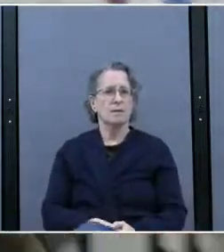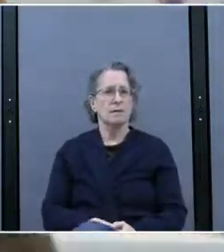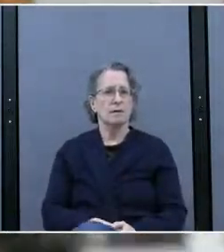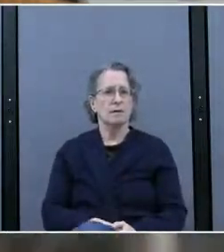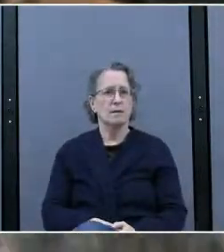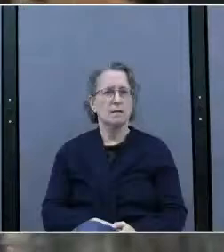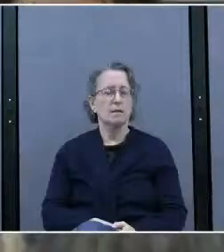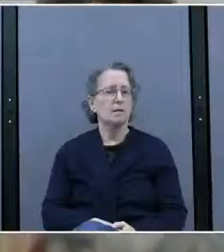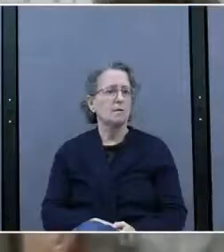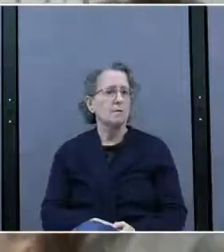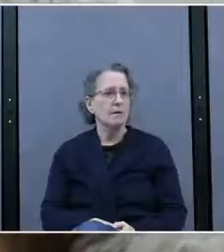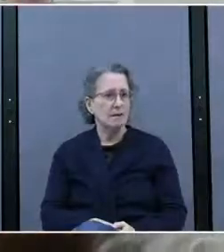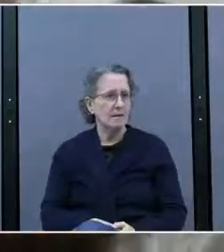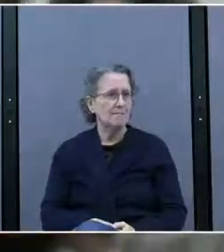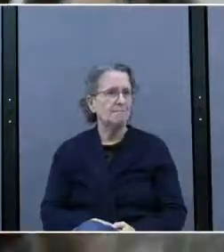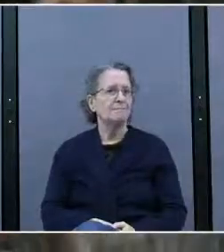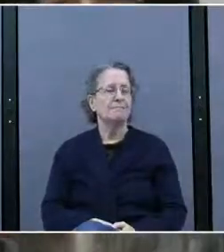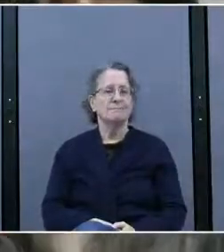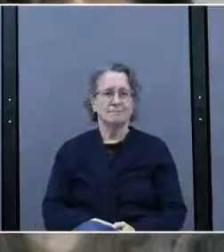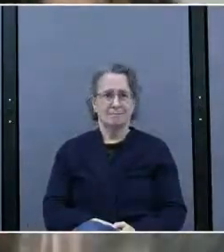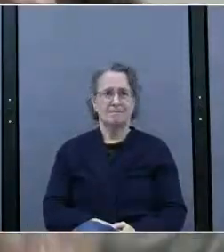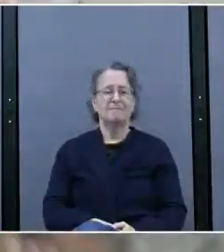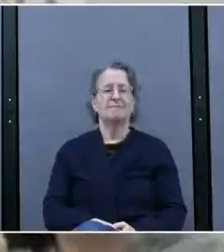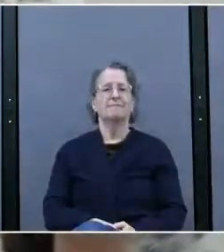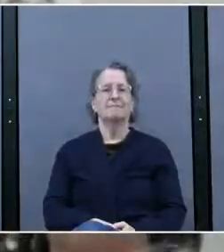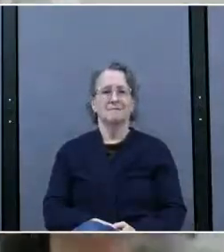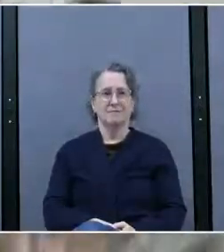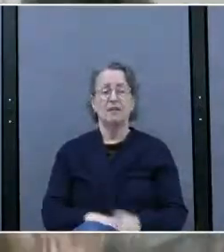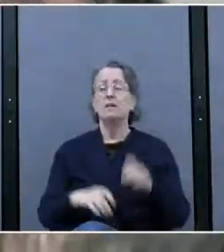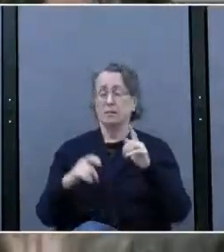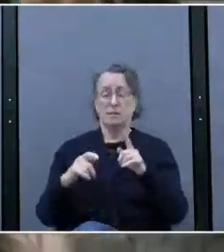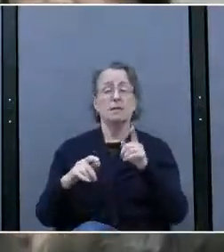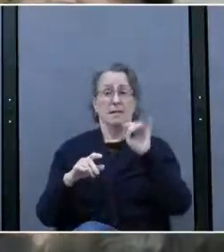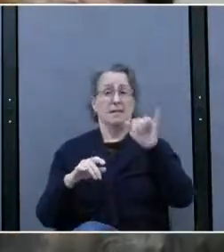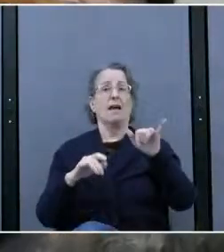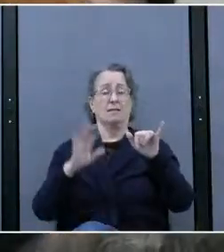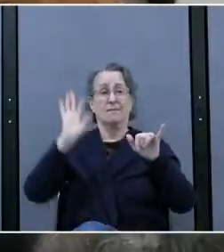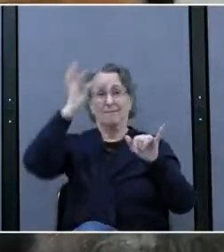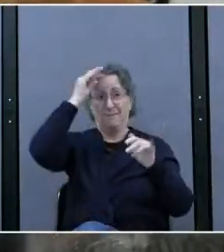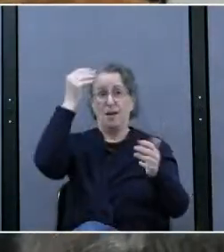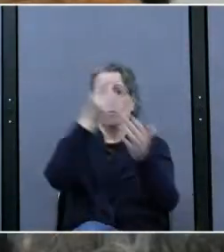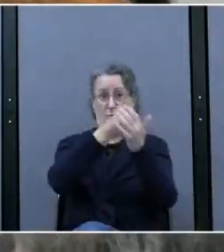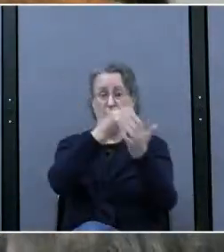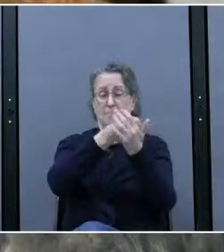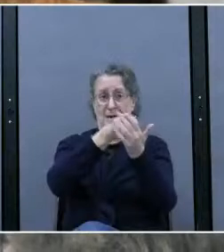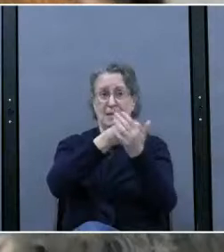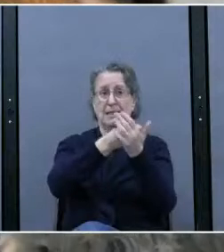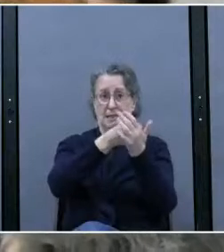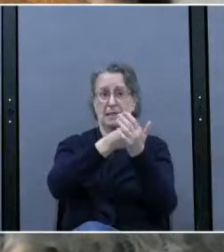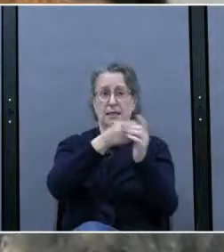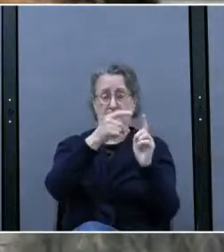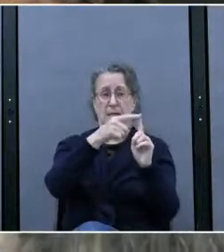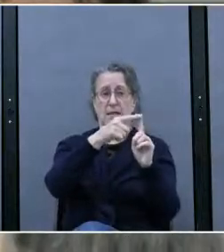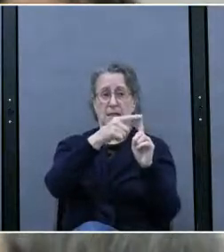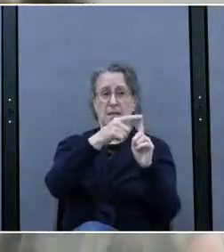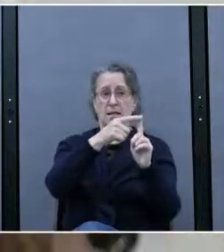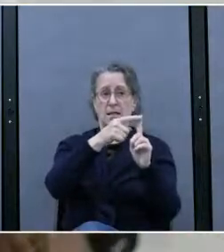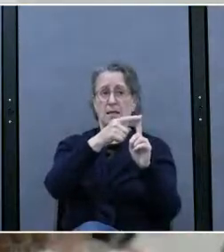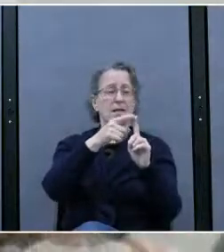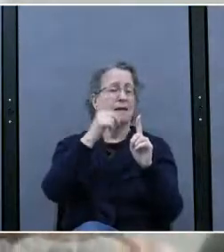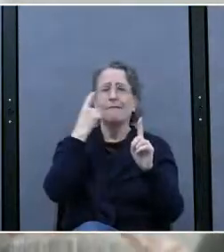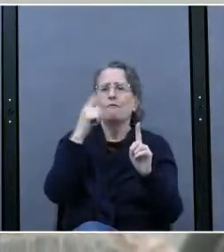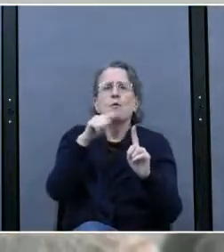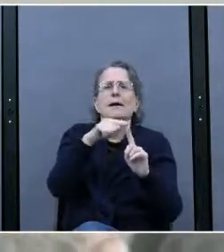Thanks for asking, Sonia. So those are all federal funds. They are targeted only for this capital